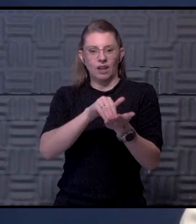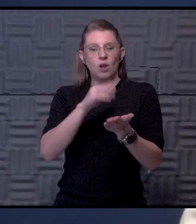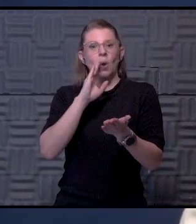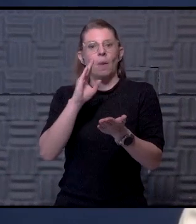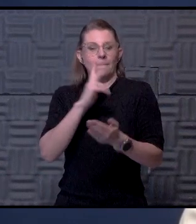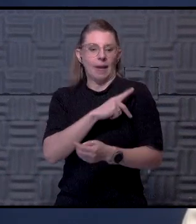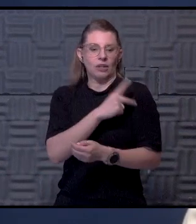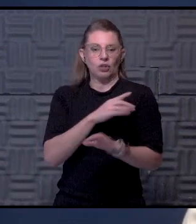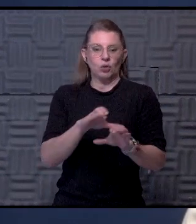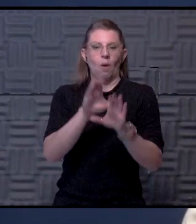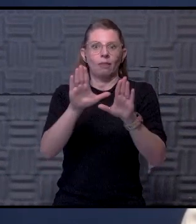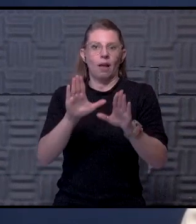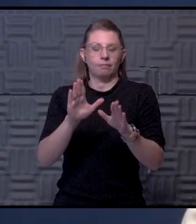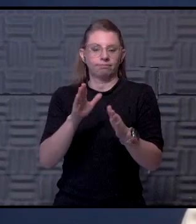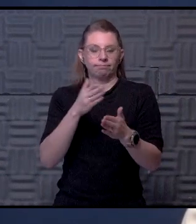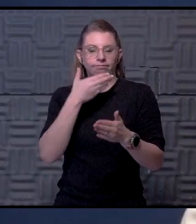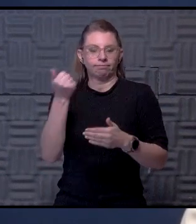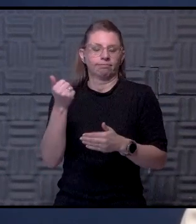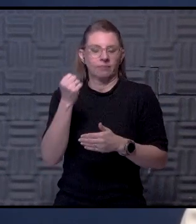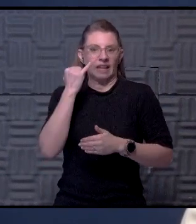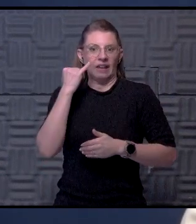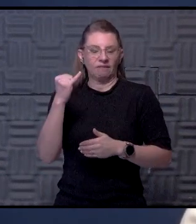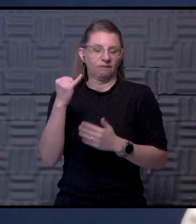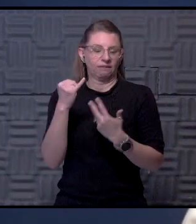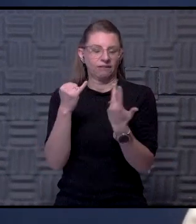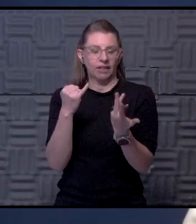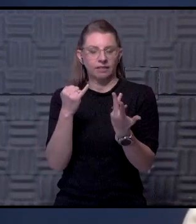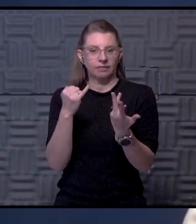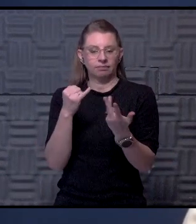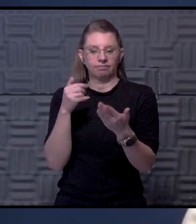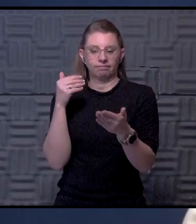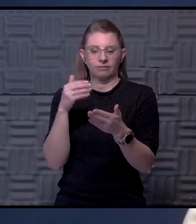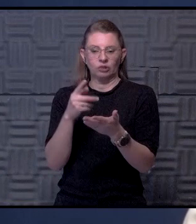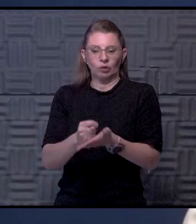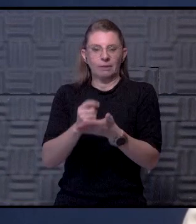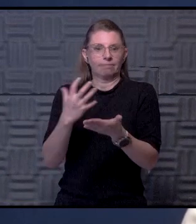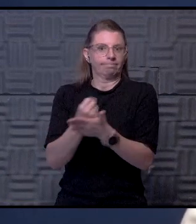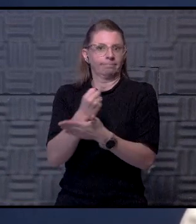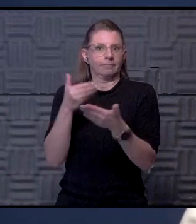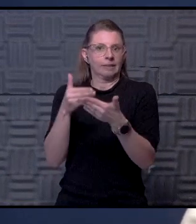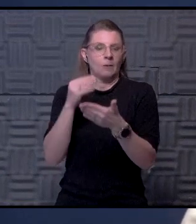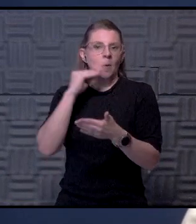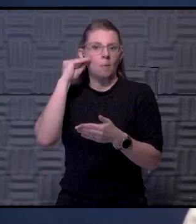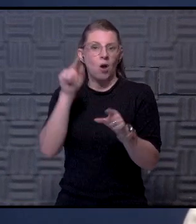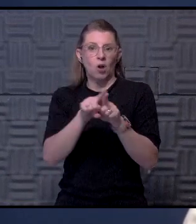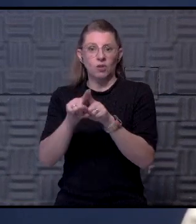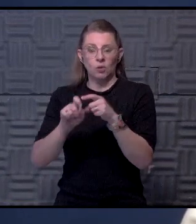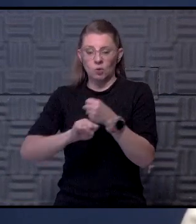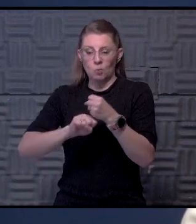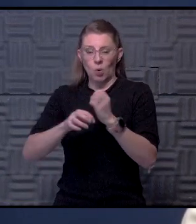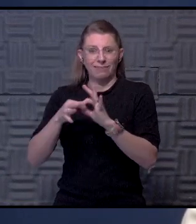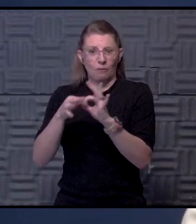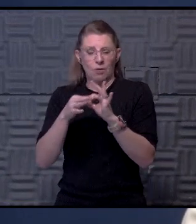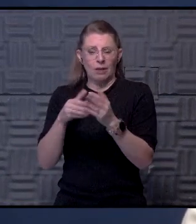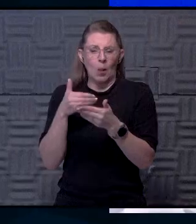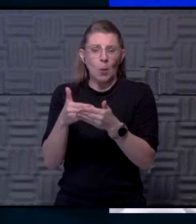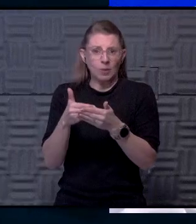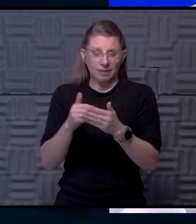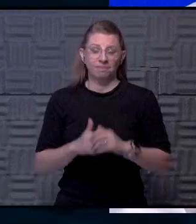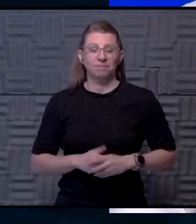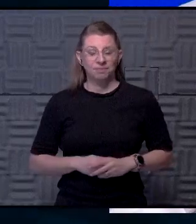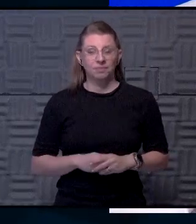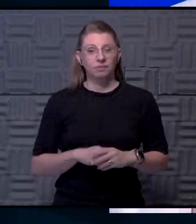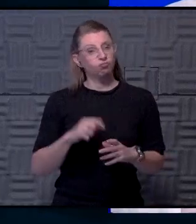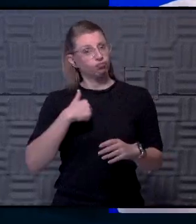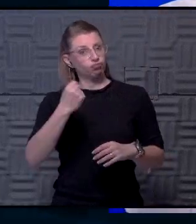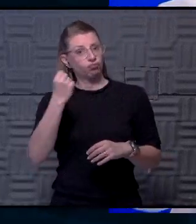better when they get treatment close to home, and they can get the best treatment close to home with all the support network around them. Yeah, and I understand